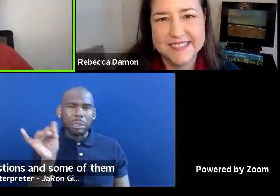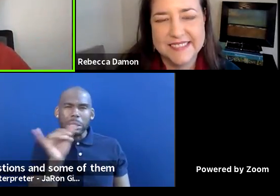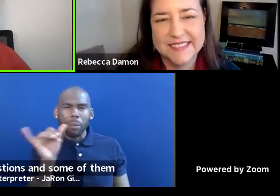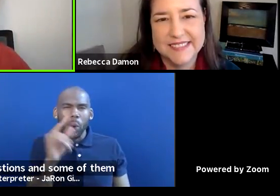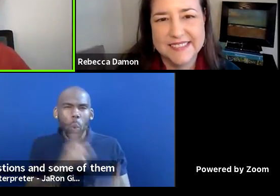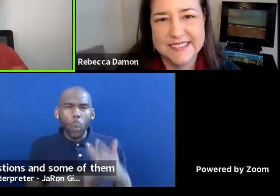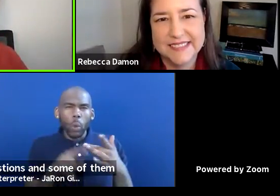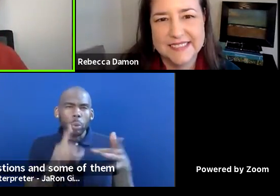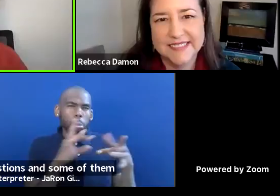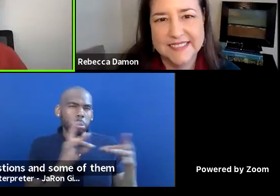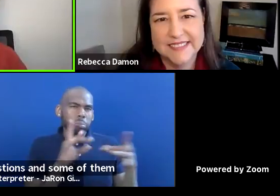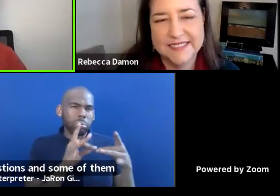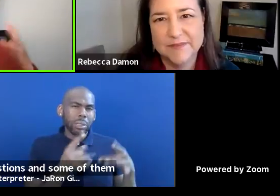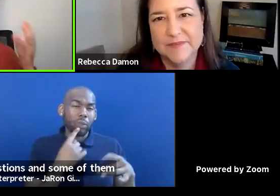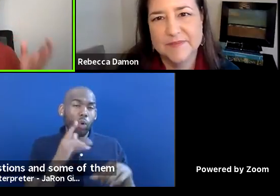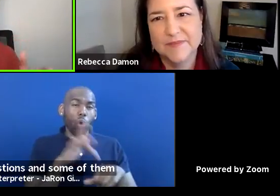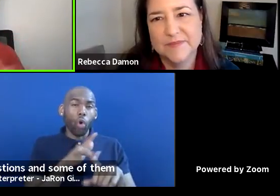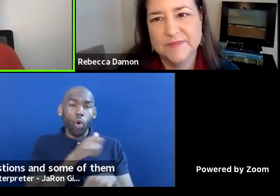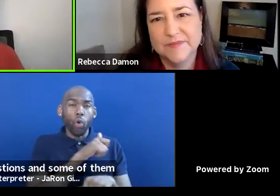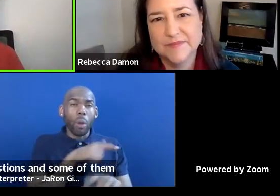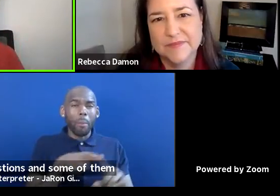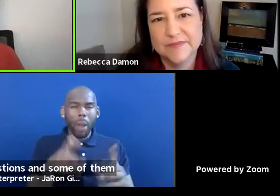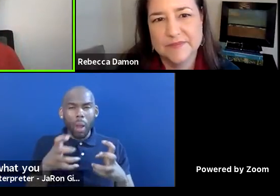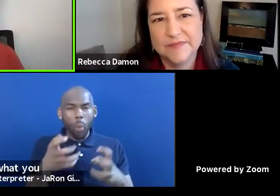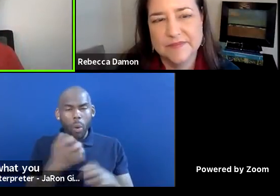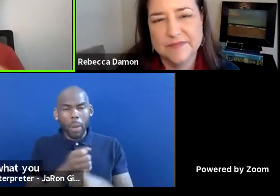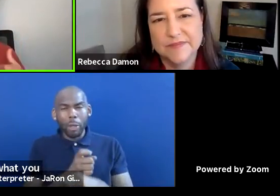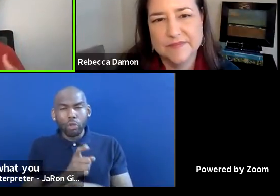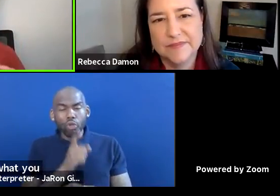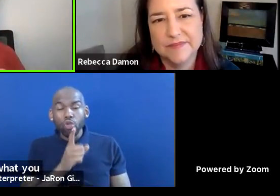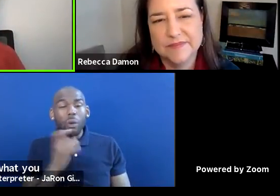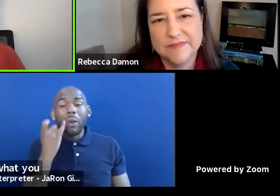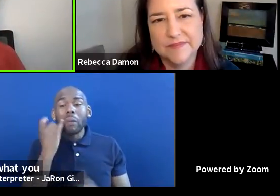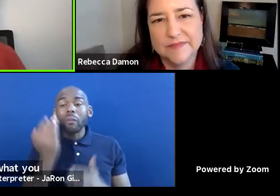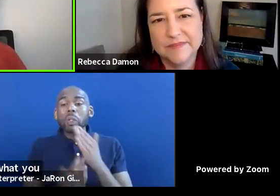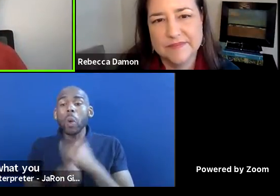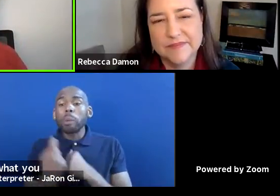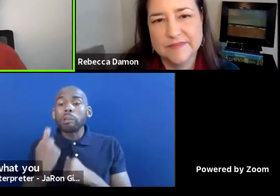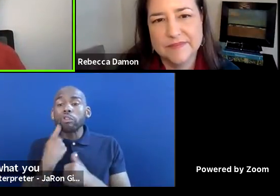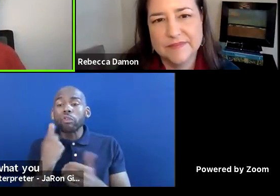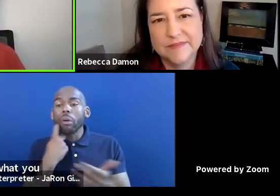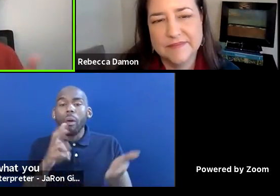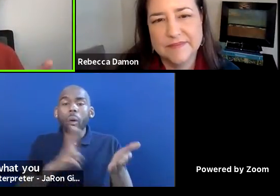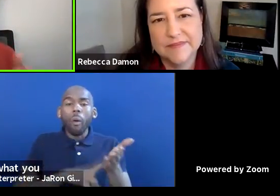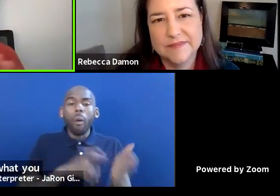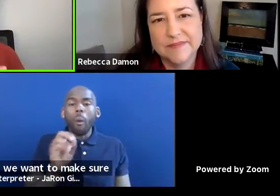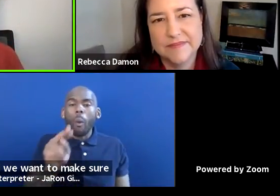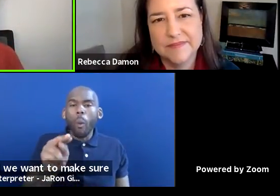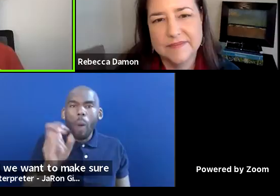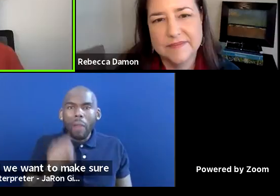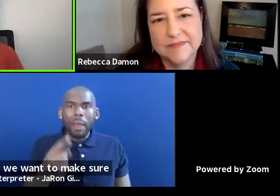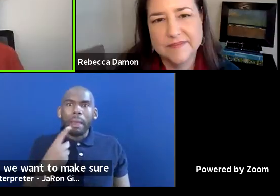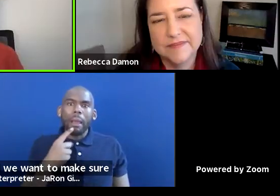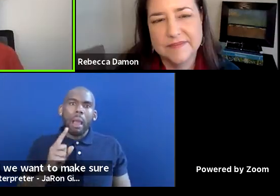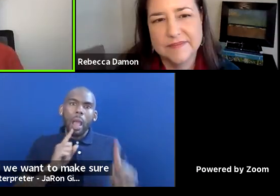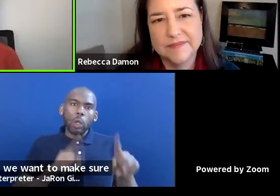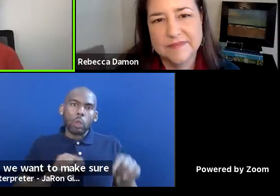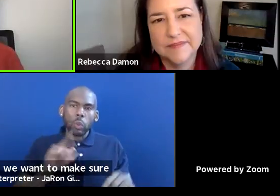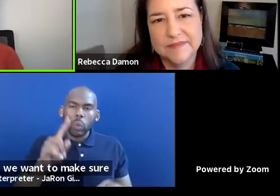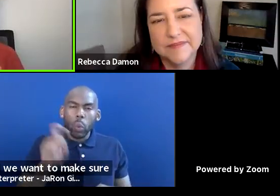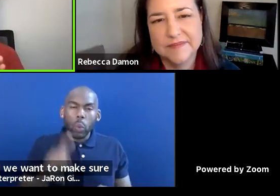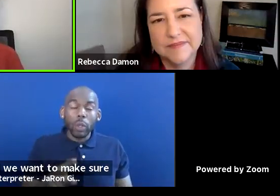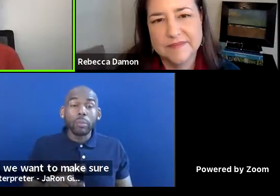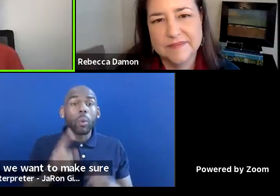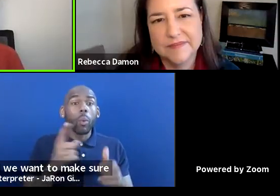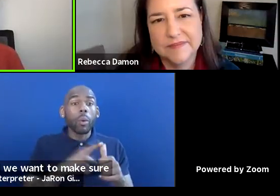they're coming in. So we want to make sure that if somebody missed something, they can get it. I'm interested in hearing this, something that somebody put forward, is how helpful